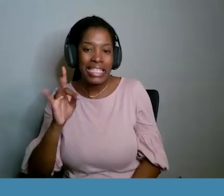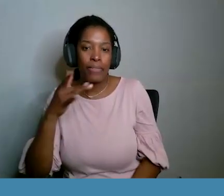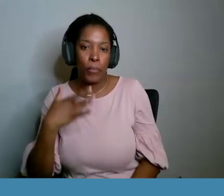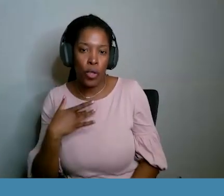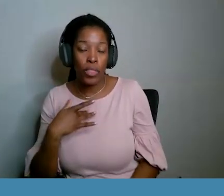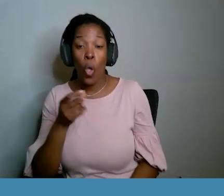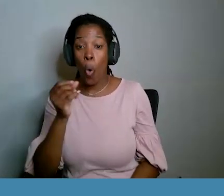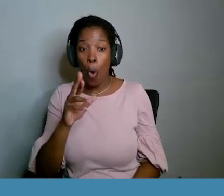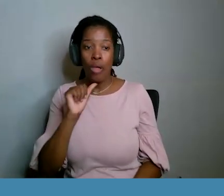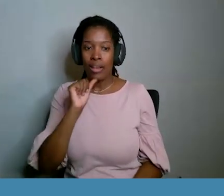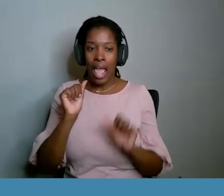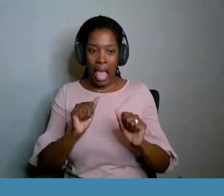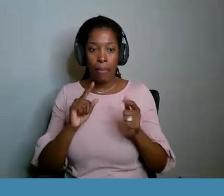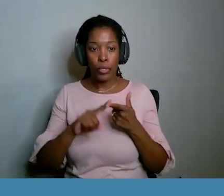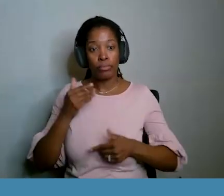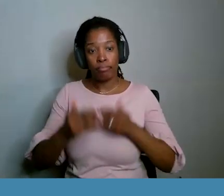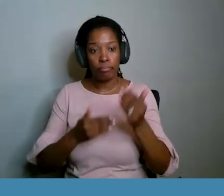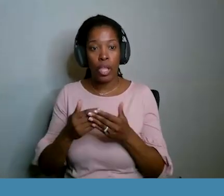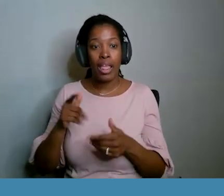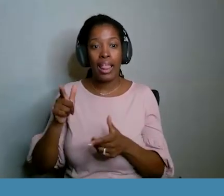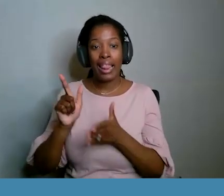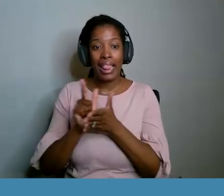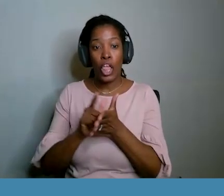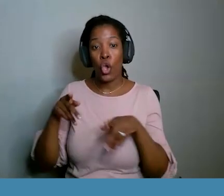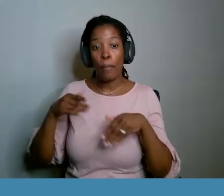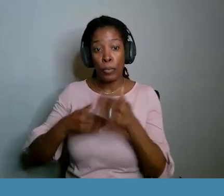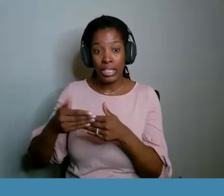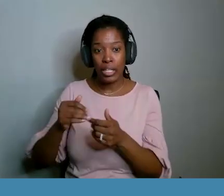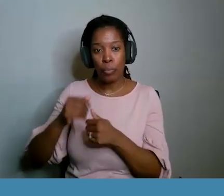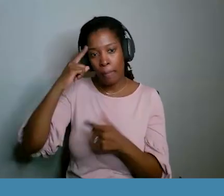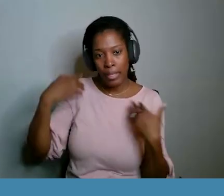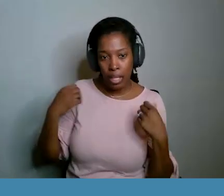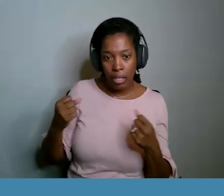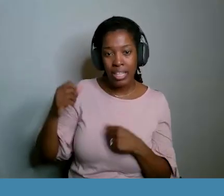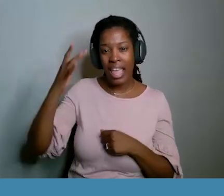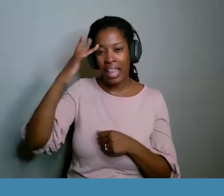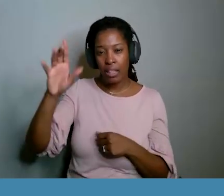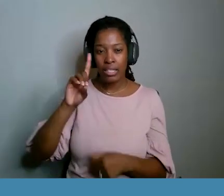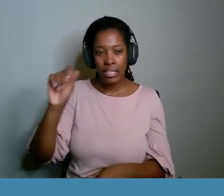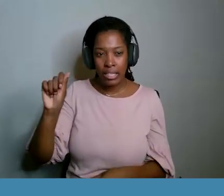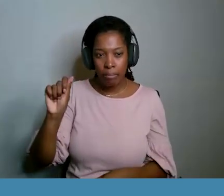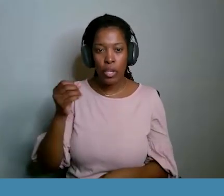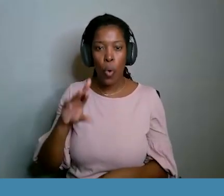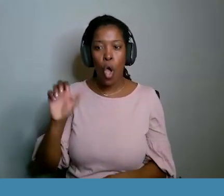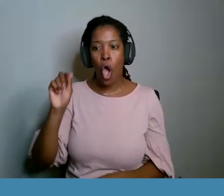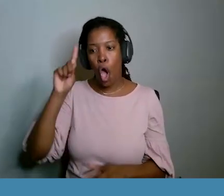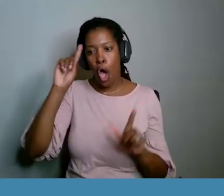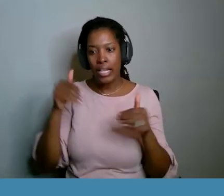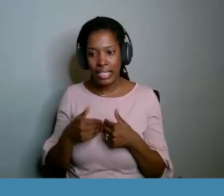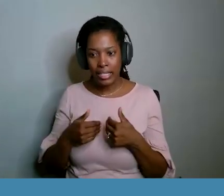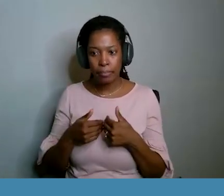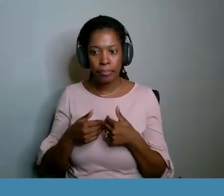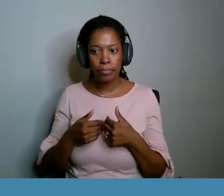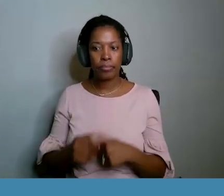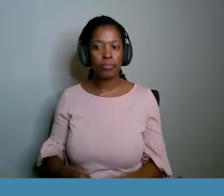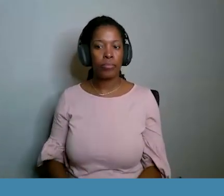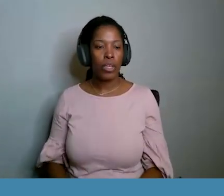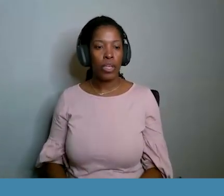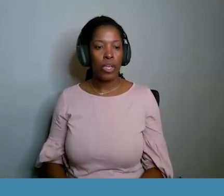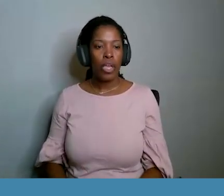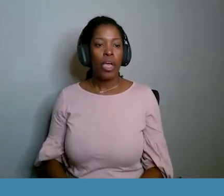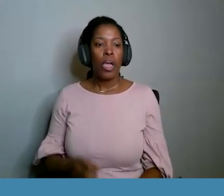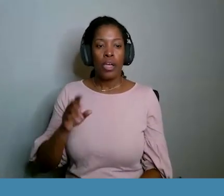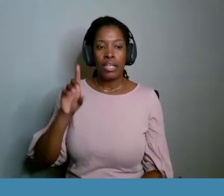illness, intellectual disability, or autism. So they're for youth under the age of 18 who are unable to participate in legal